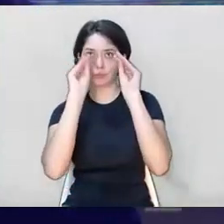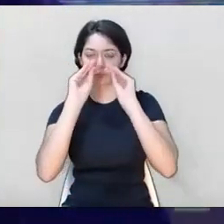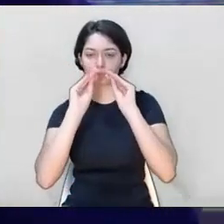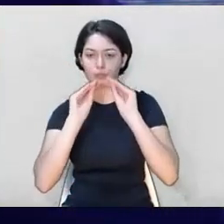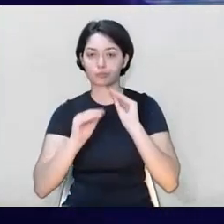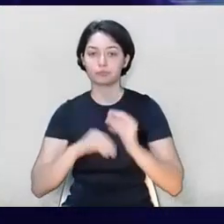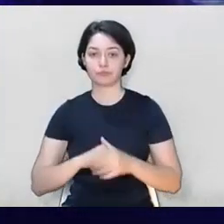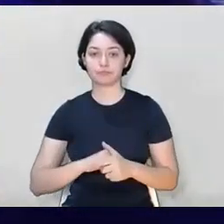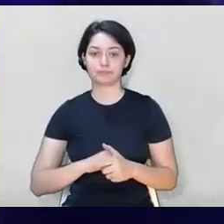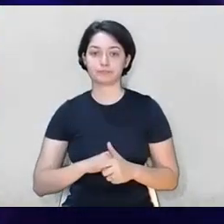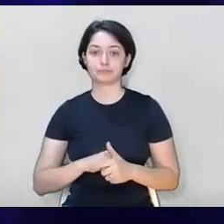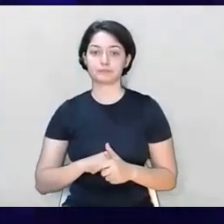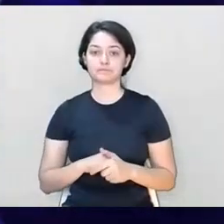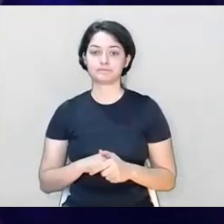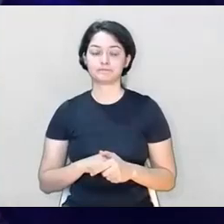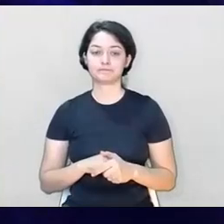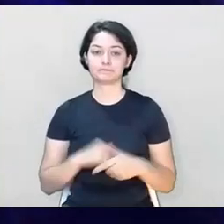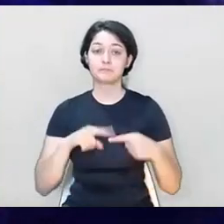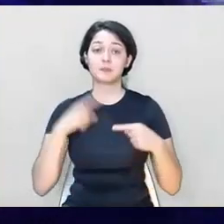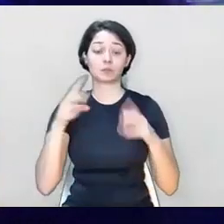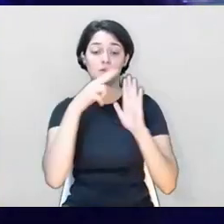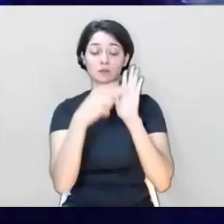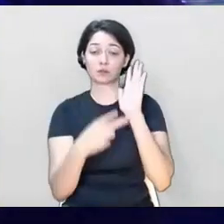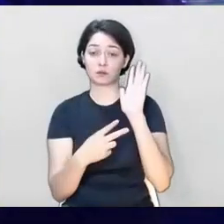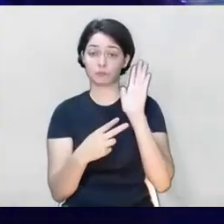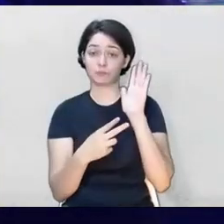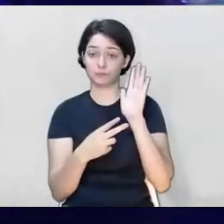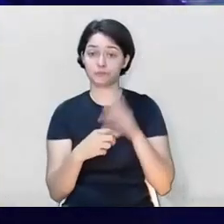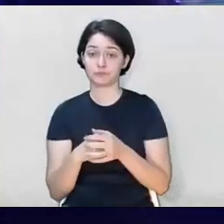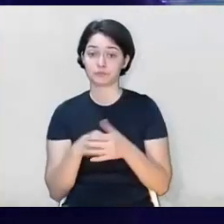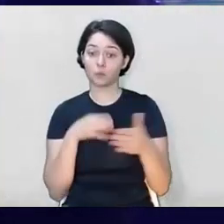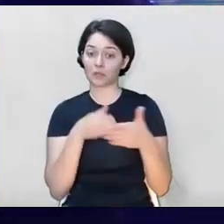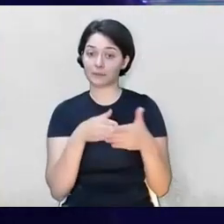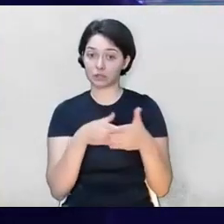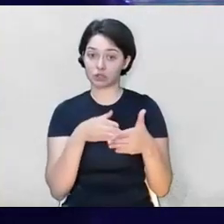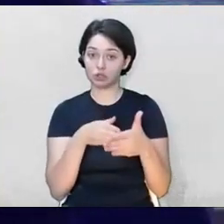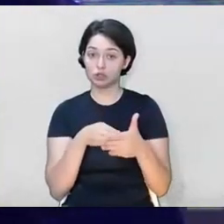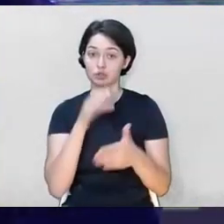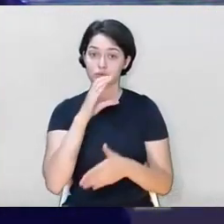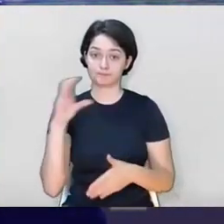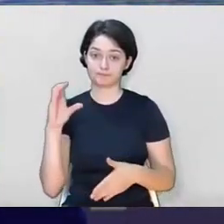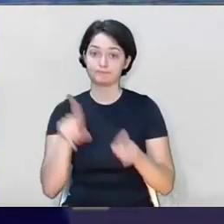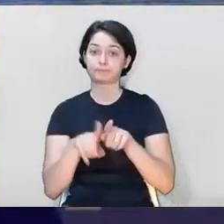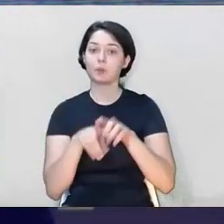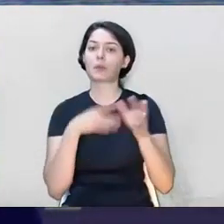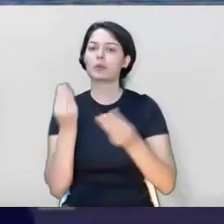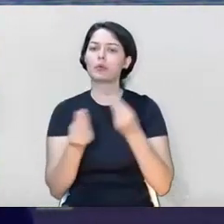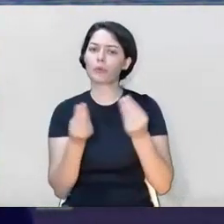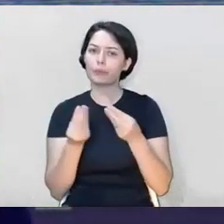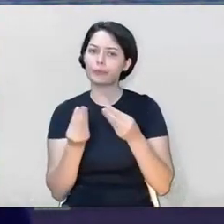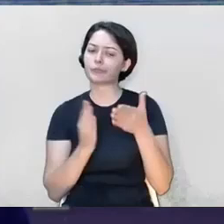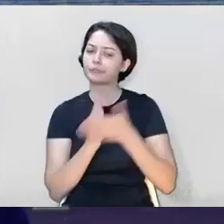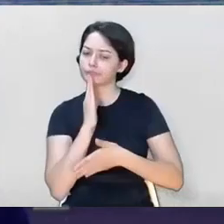are. After this moment, he's read about credit limits, and then how can